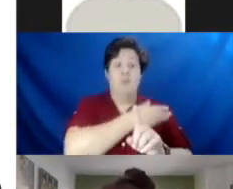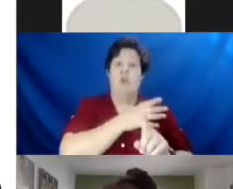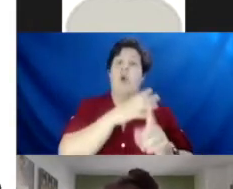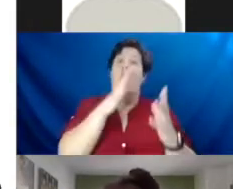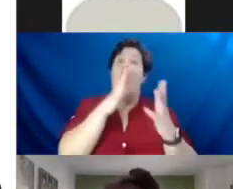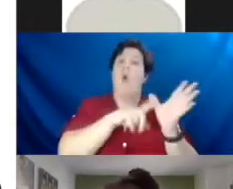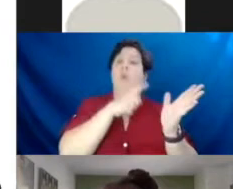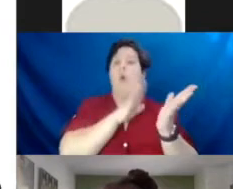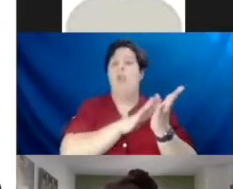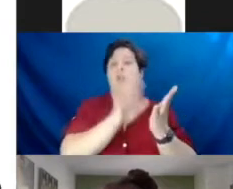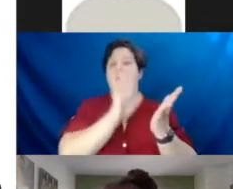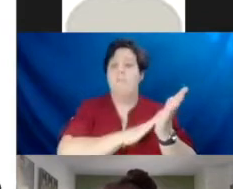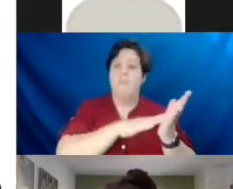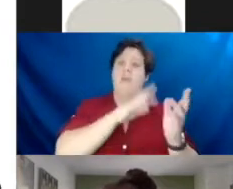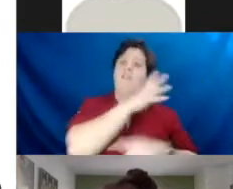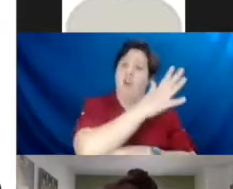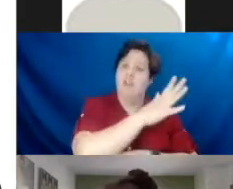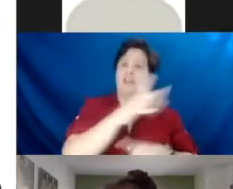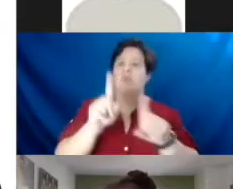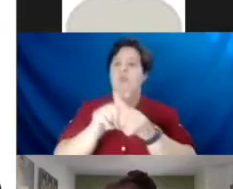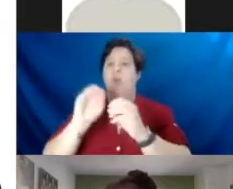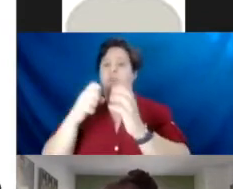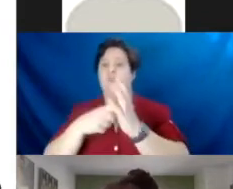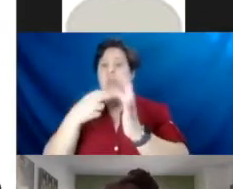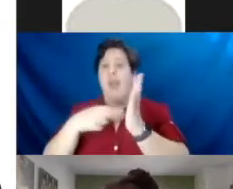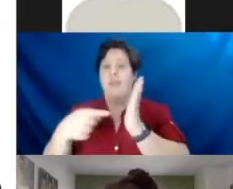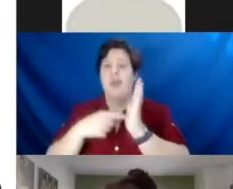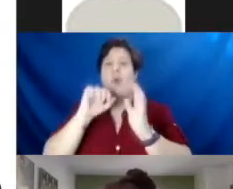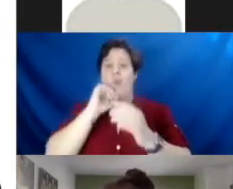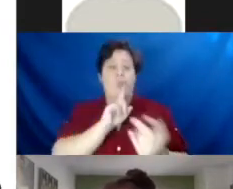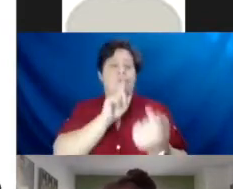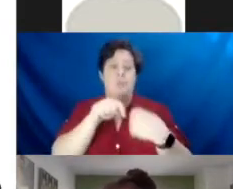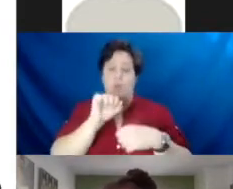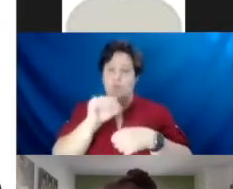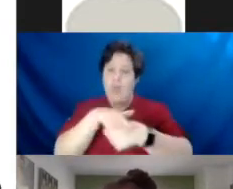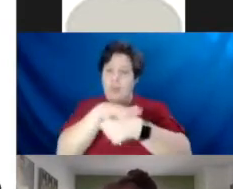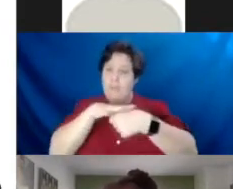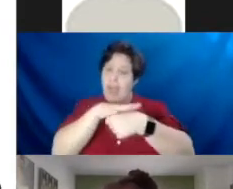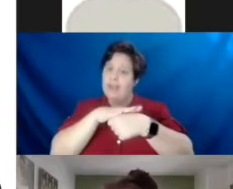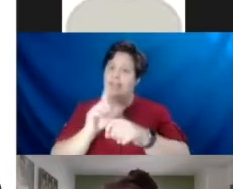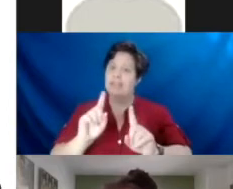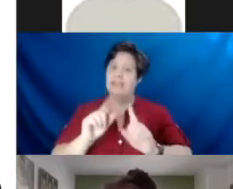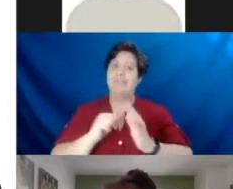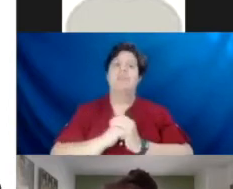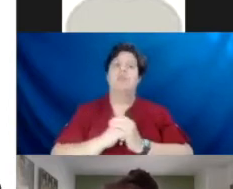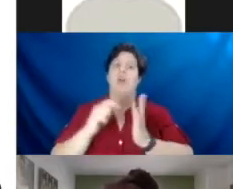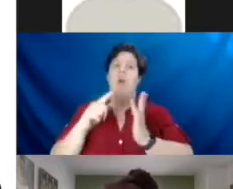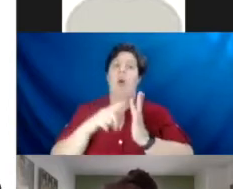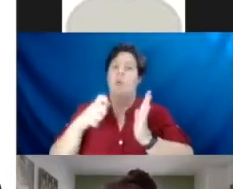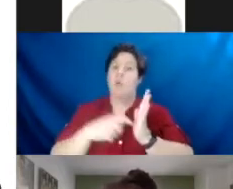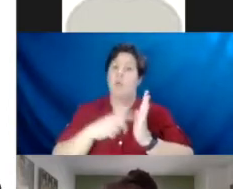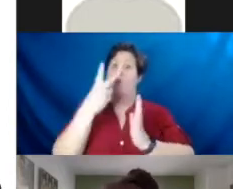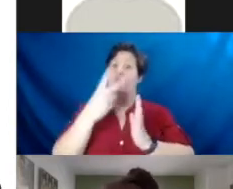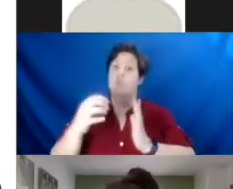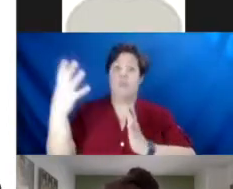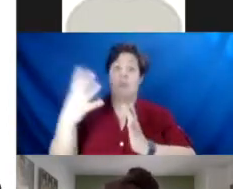Forest and Brent, we will be responding to the particular time and place that we're in. So in October 2019, the